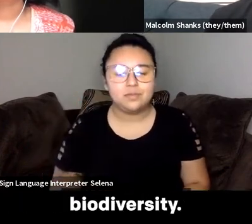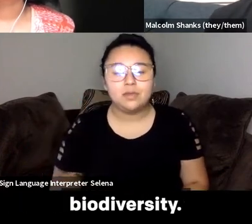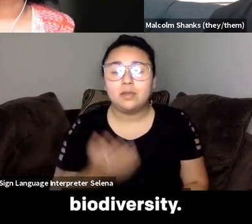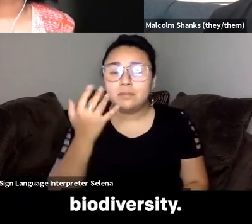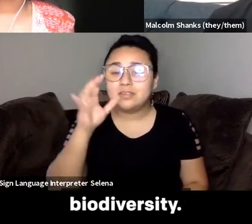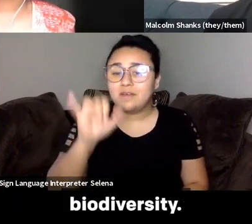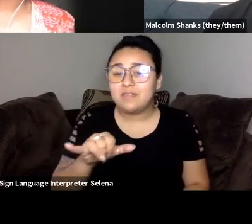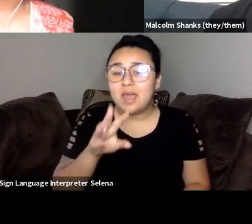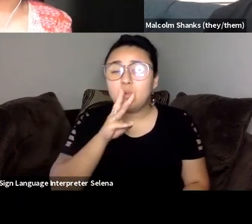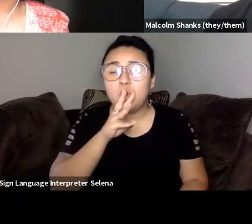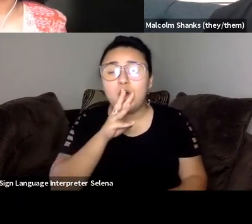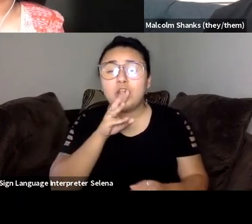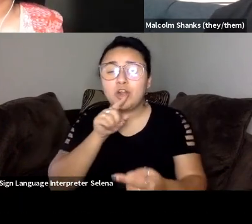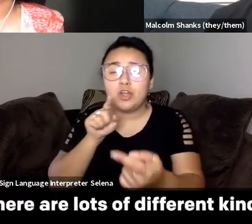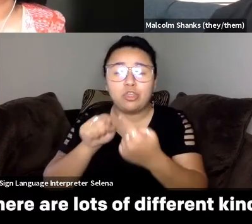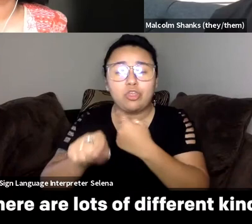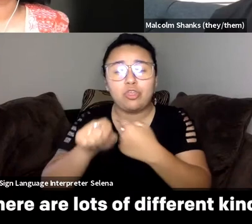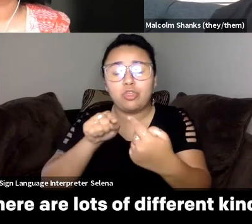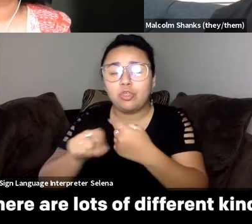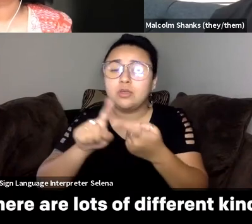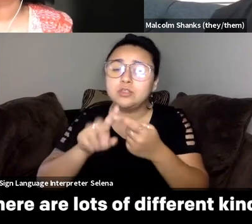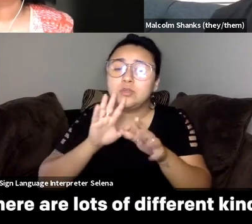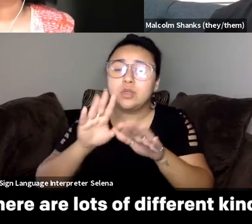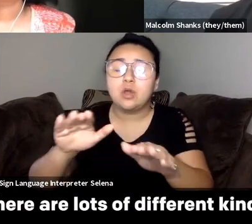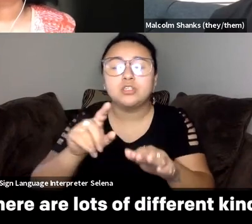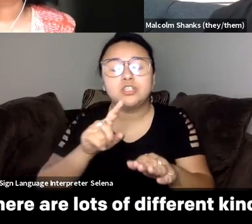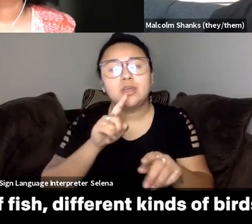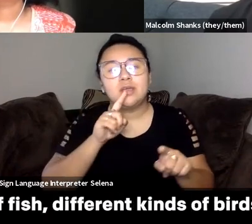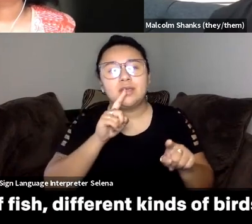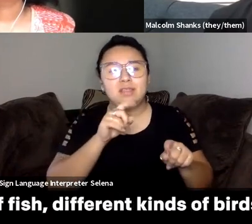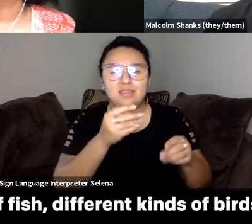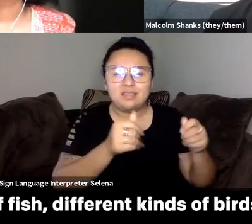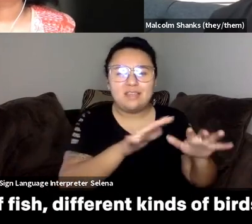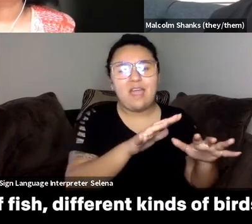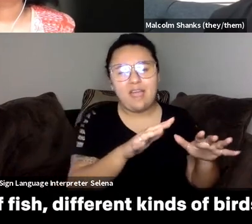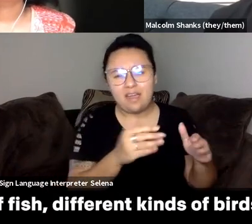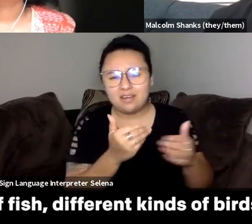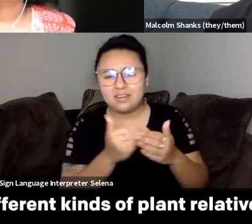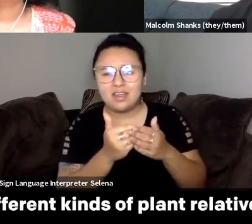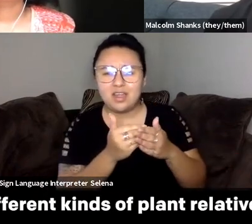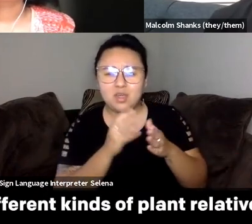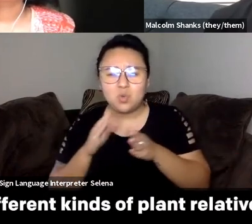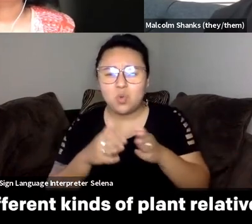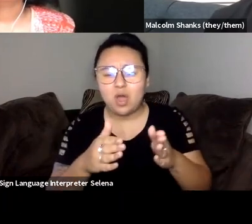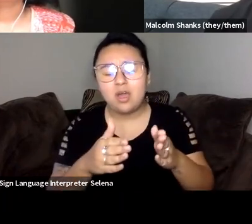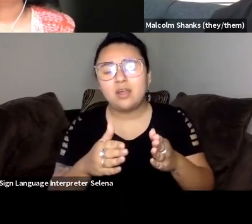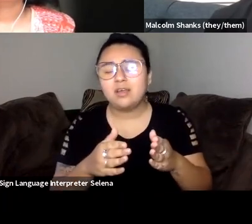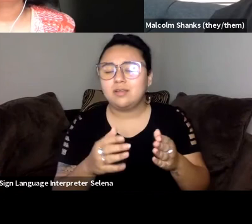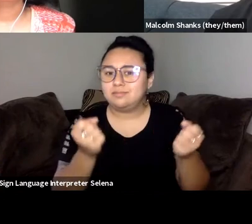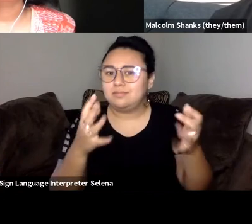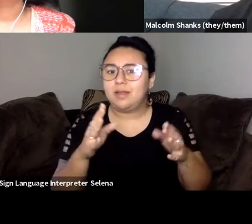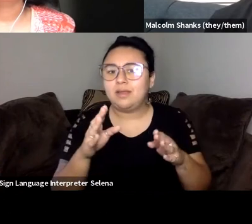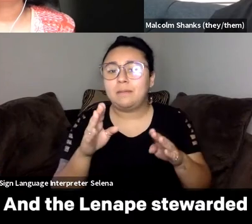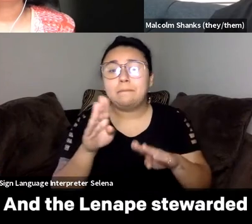there is an extraordinary amount of biodiversity. There are lots of different kinds of fish, different kinds of birds,